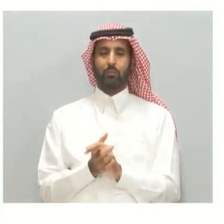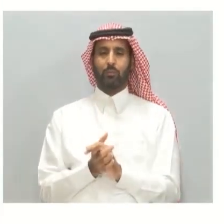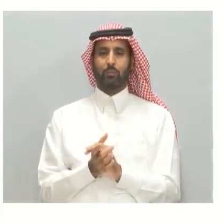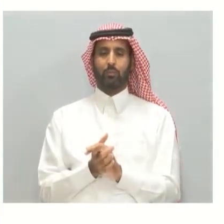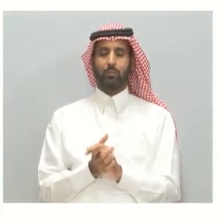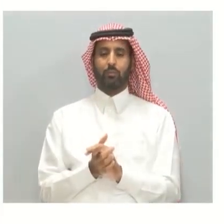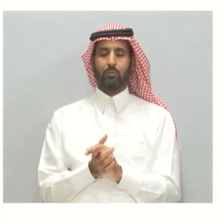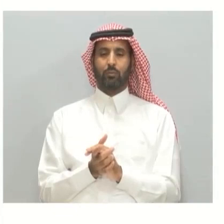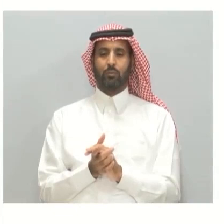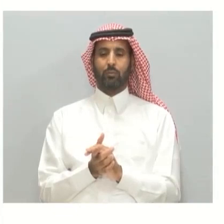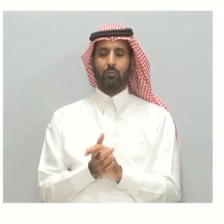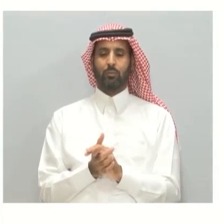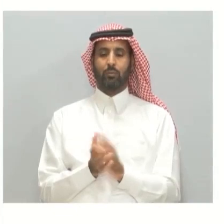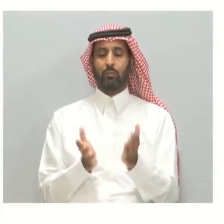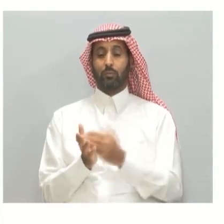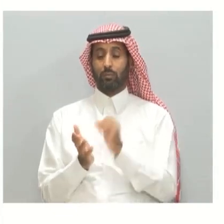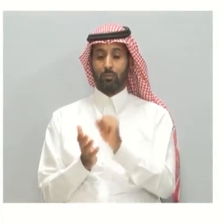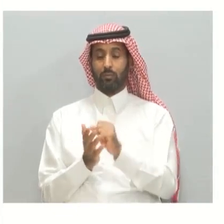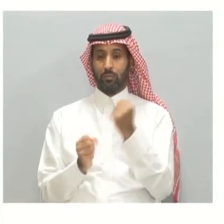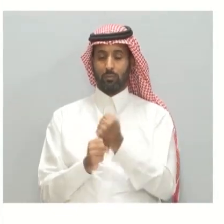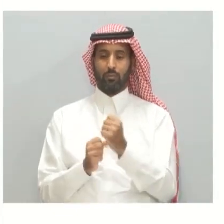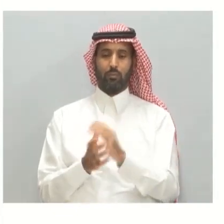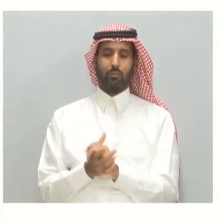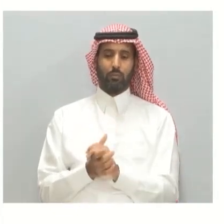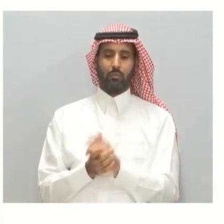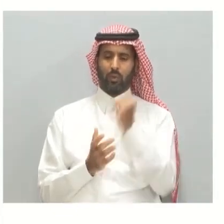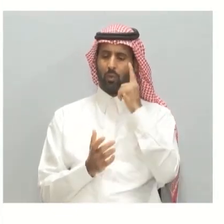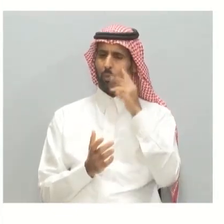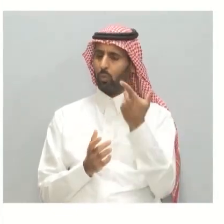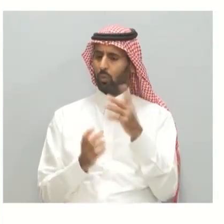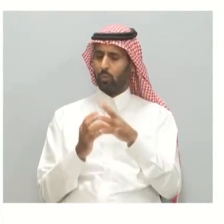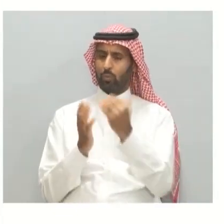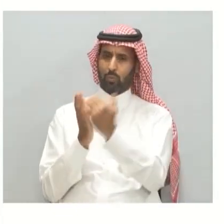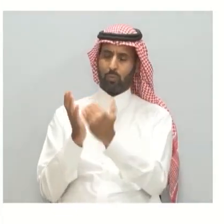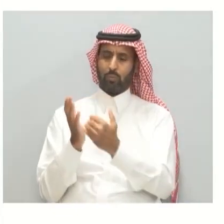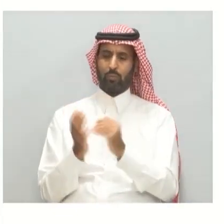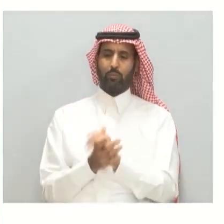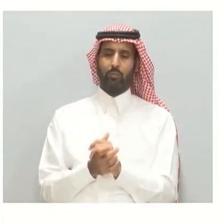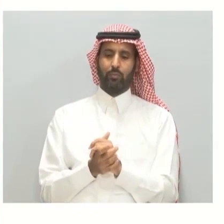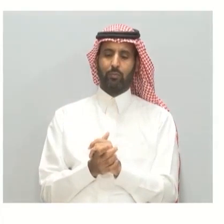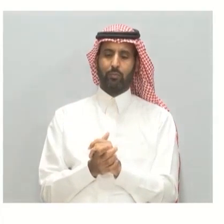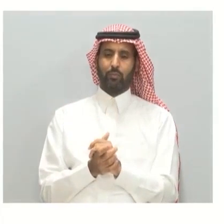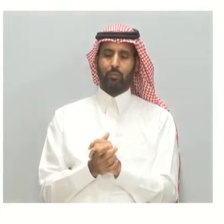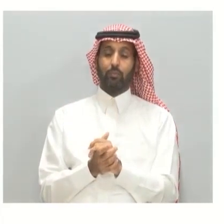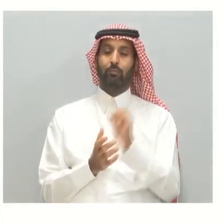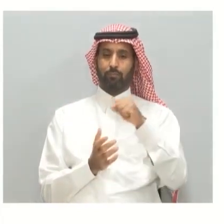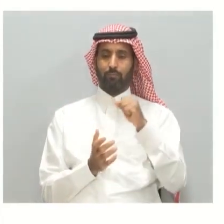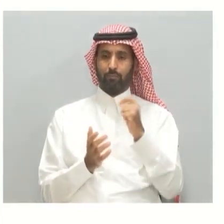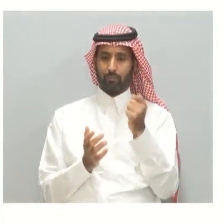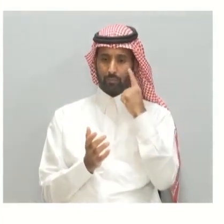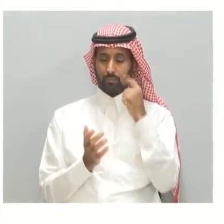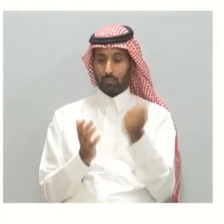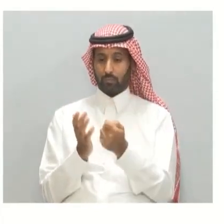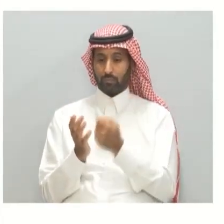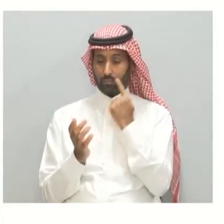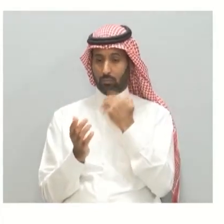opinion or view about his job? Can you guess the paragraphs here? Yes, the writer's view and opinion